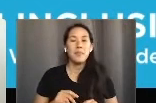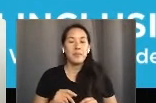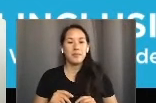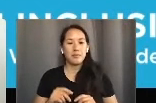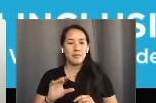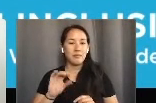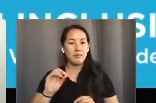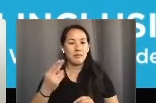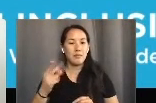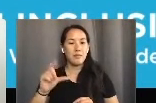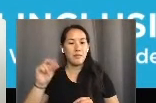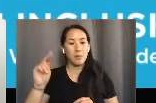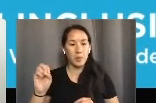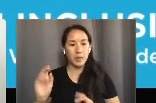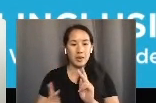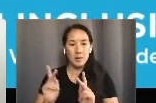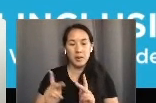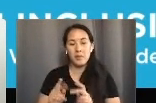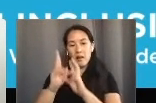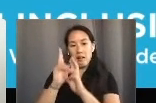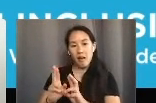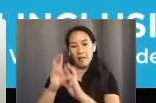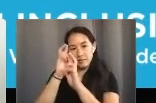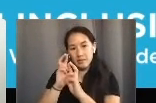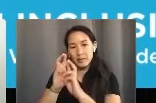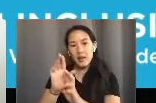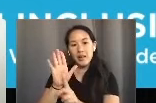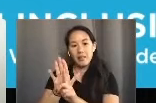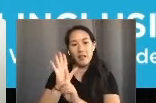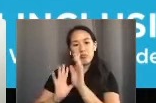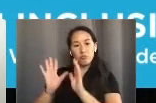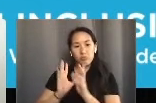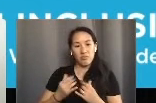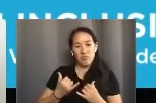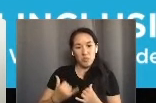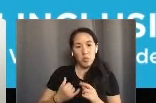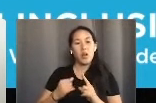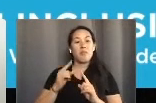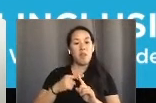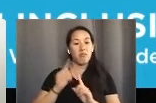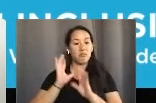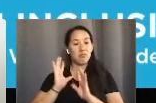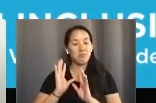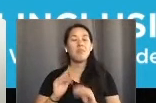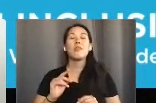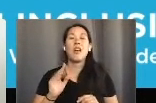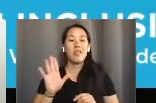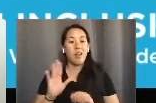Ohlone people. And I honor and respect their elders, past and present, as well as their culture, their stories, their